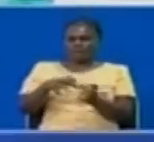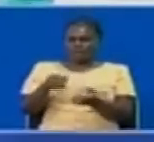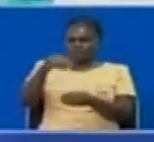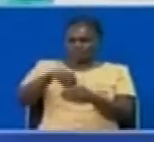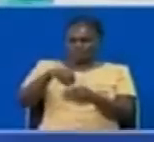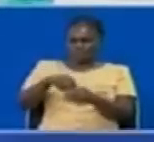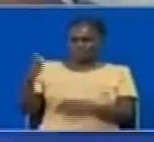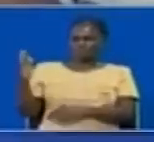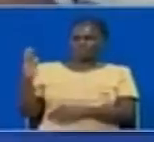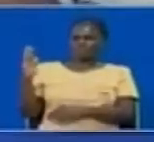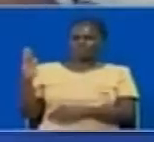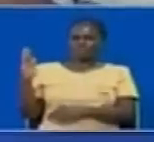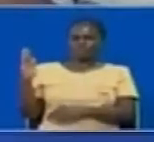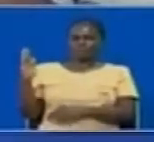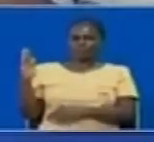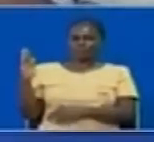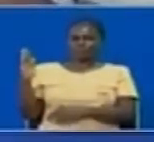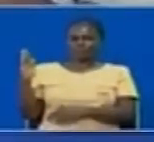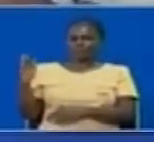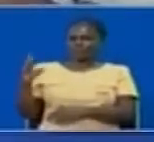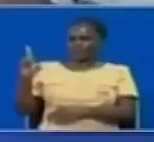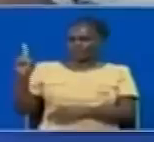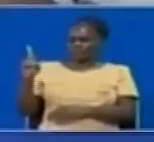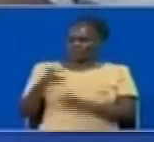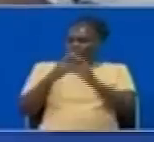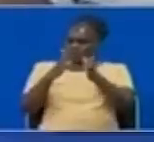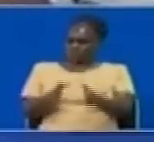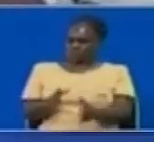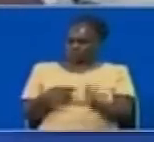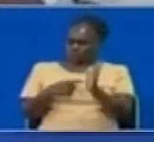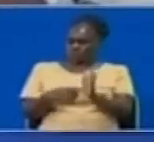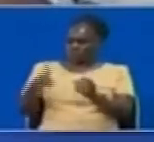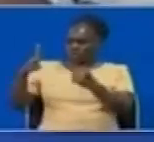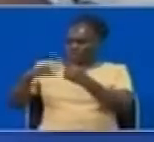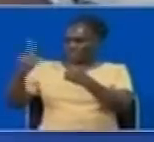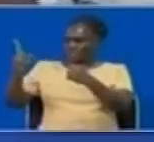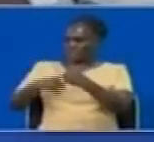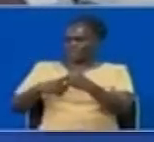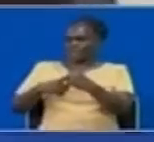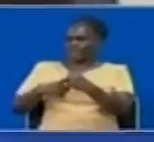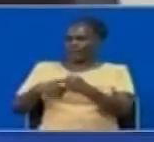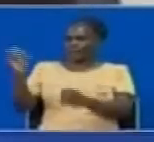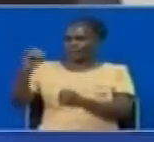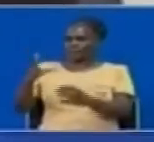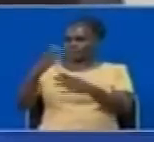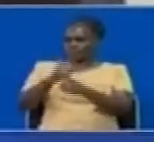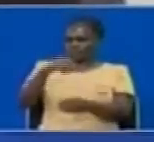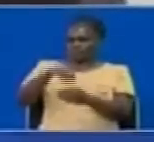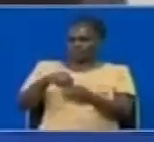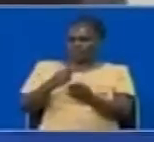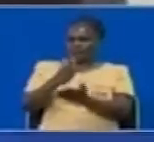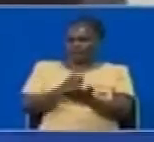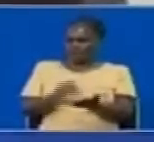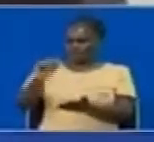cybersecurity. The Deloitte report indicates that 96% of companies invested less than half a million shillings